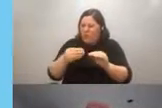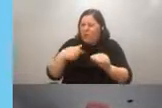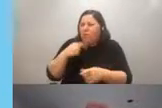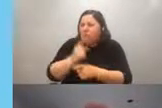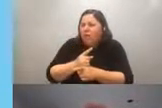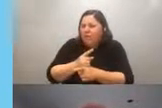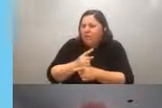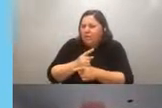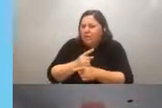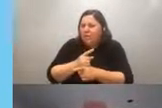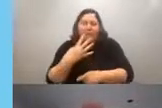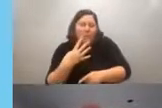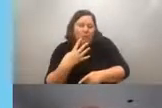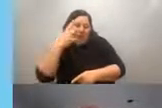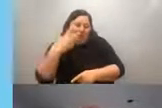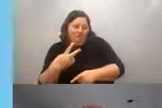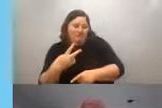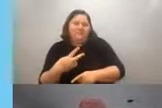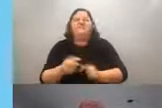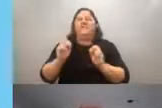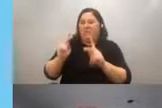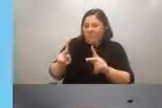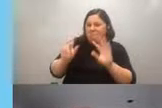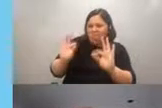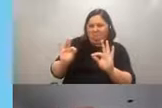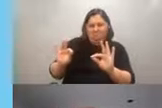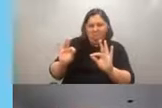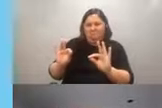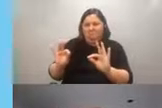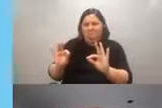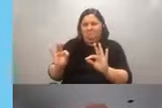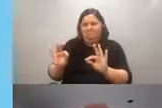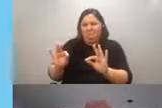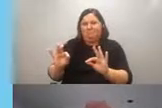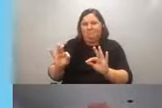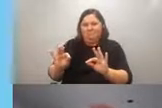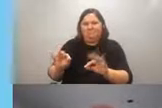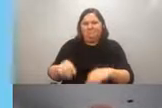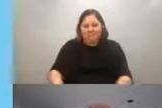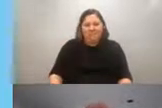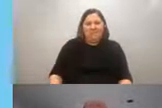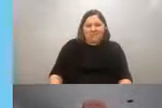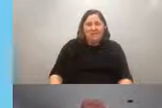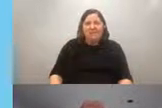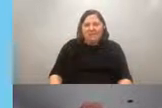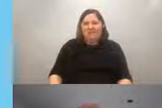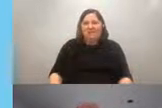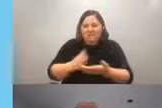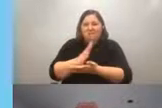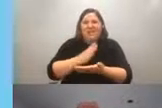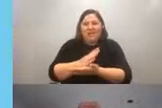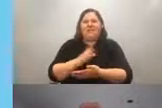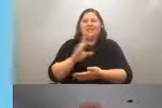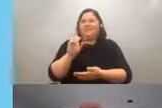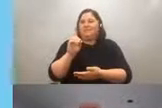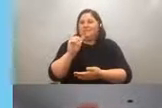krista okay four and a half okay got it okay yeah um and um the day center